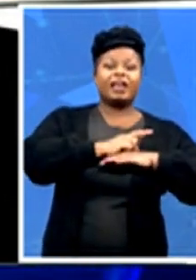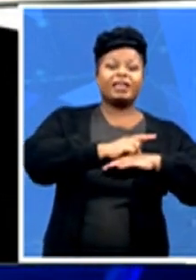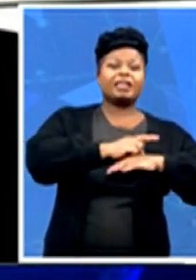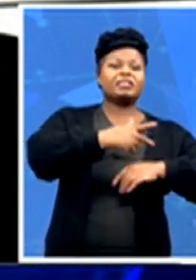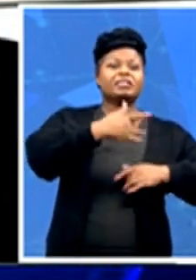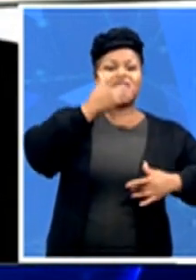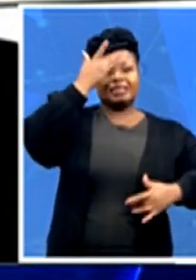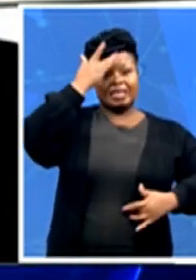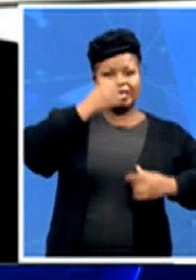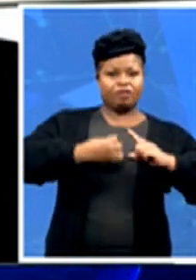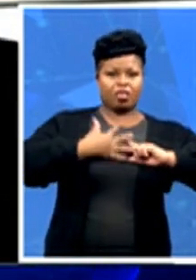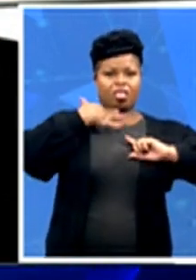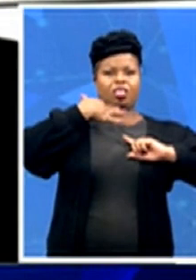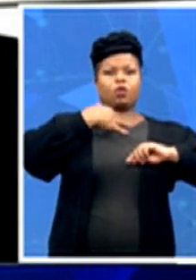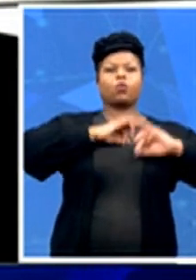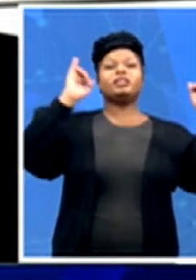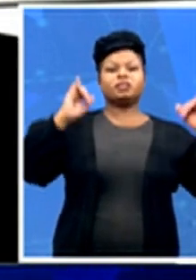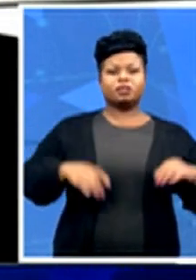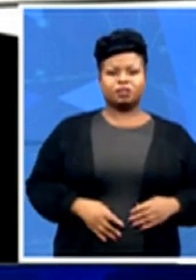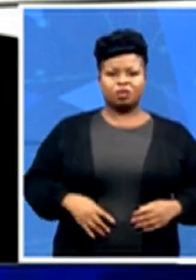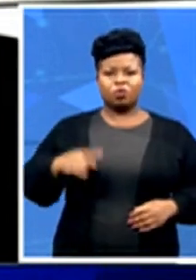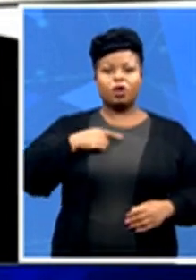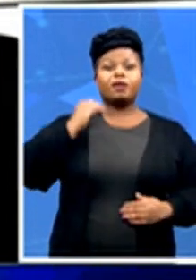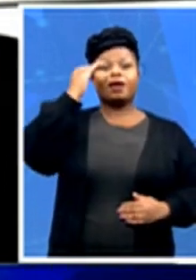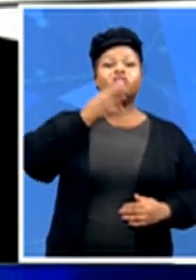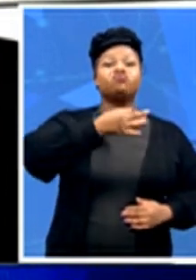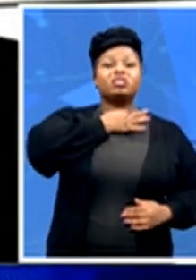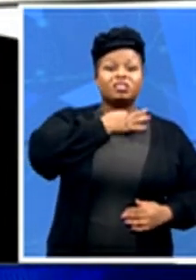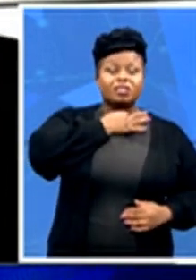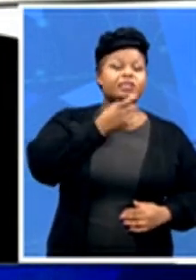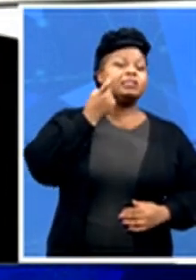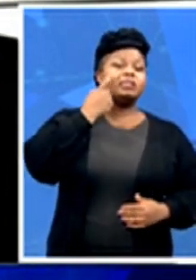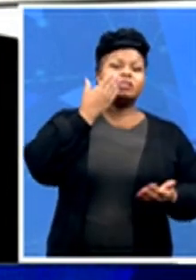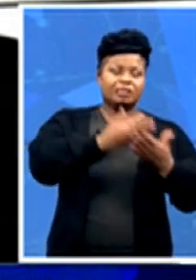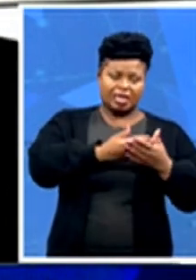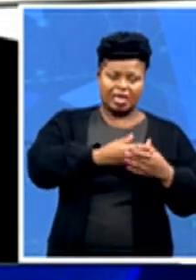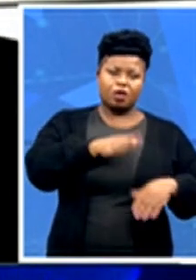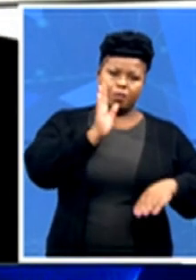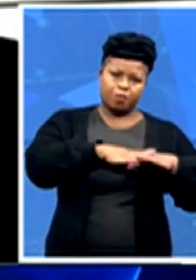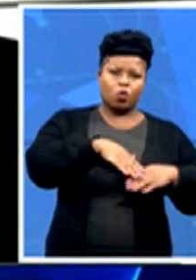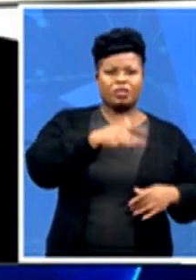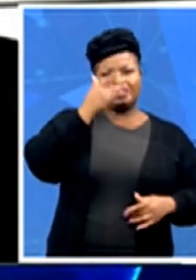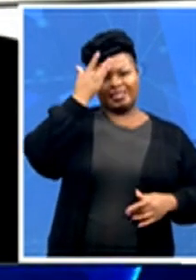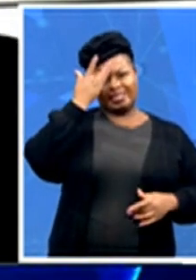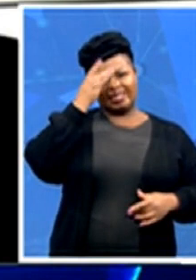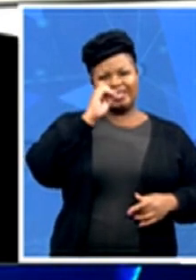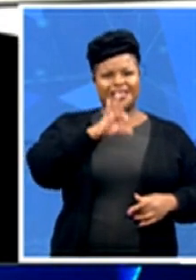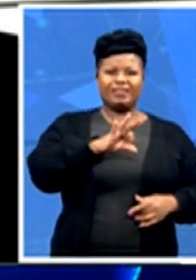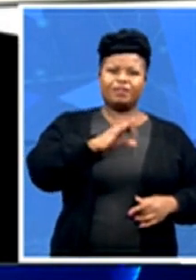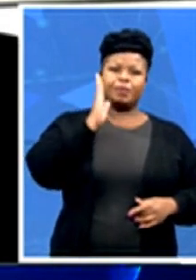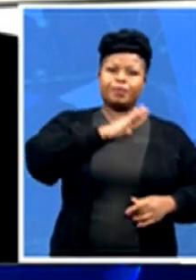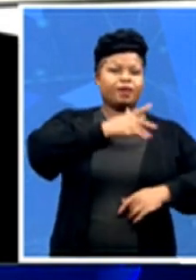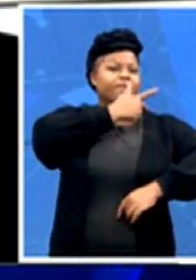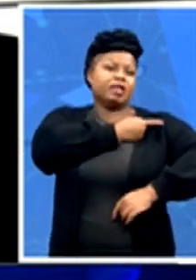a much higher risk of getting severe side effects from the real infection. Whether those effects are